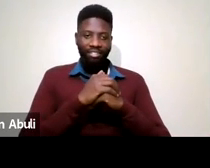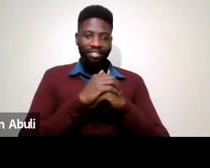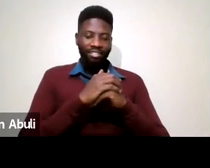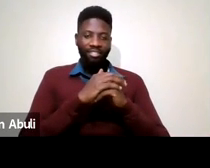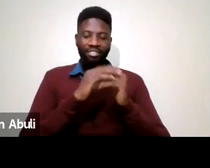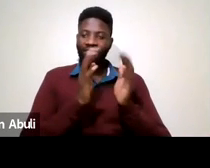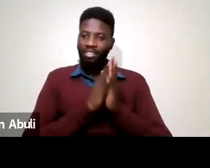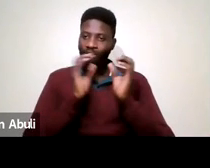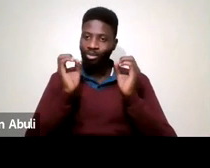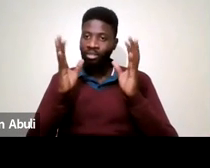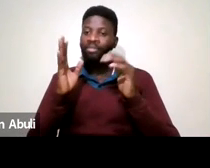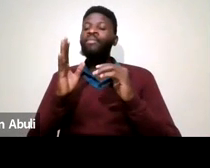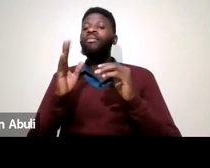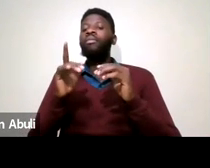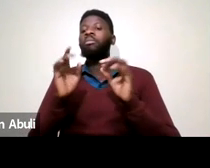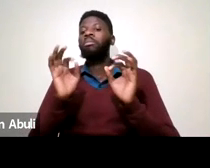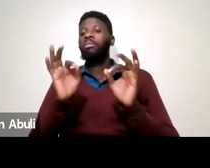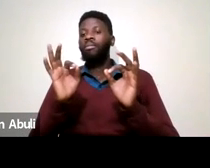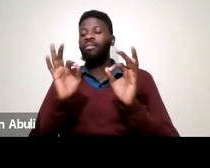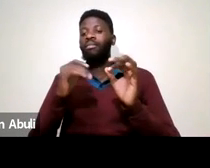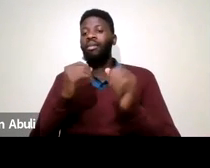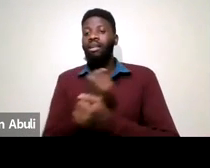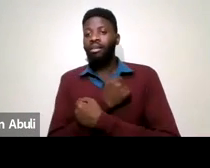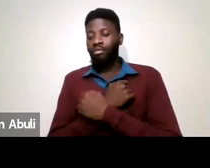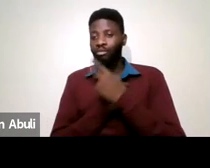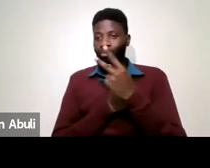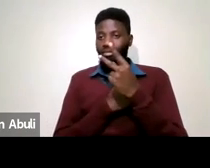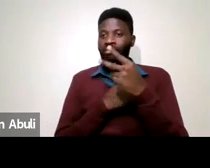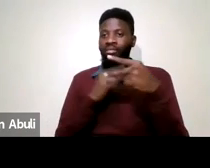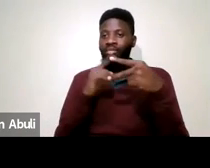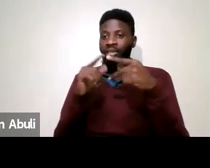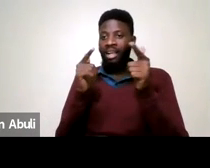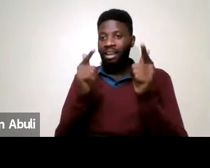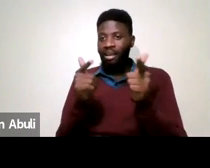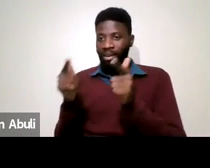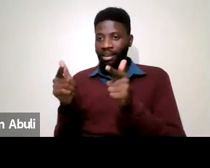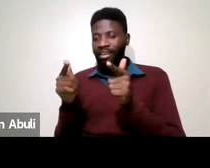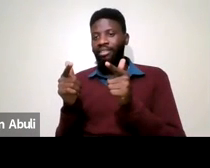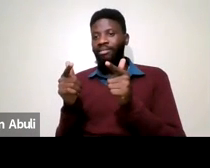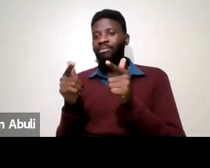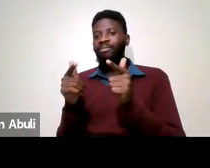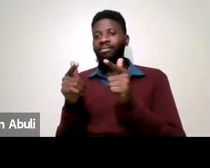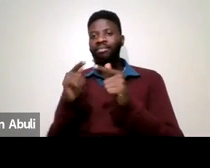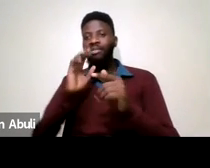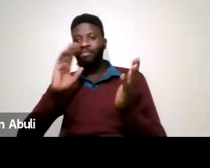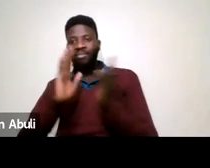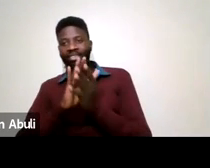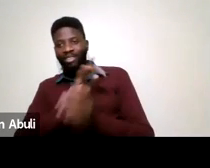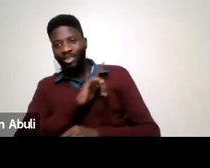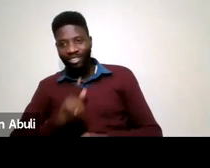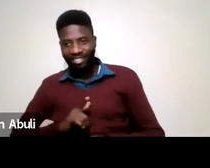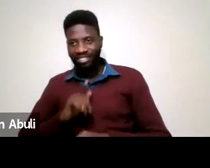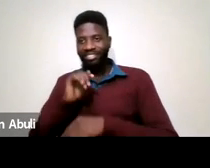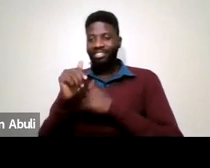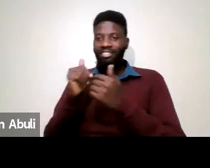That's exciting. So I've loved two things at the multipurpose library. I have no idea why. Praise God. Amen.